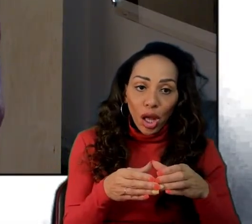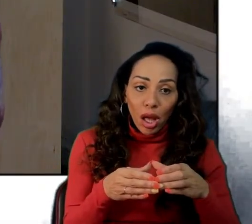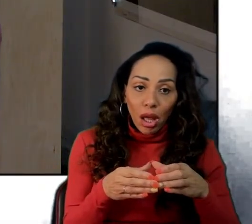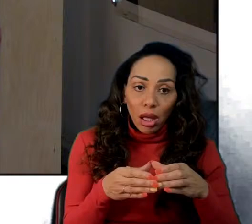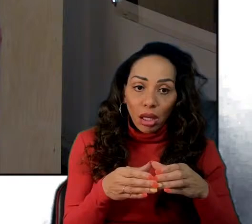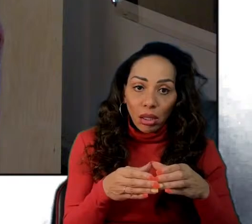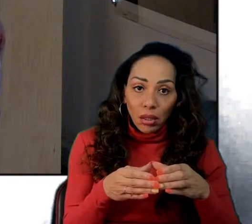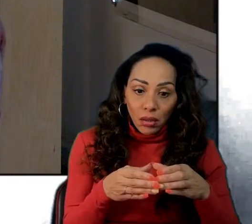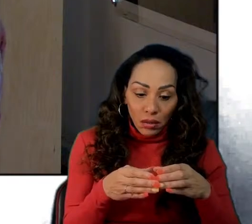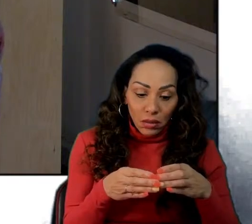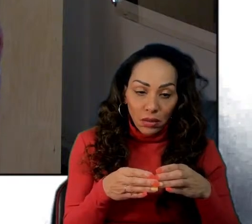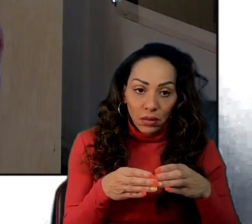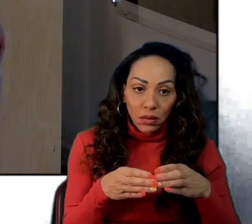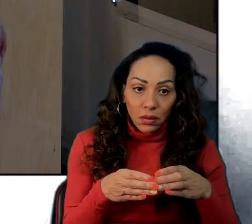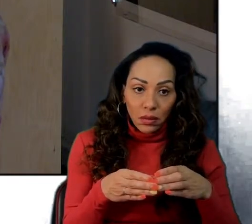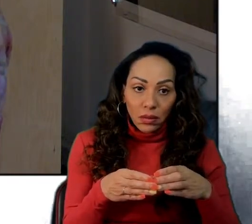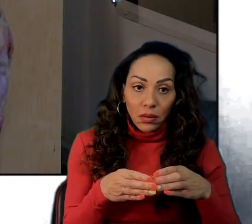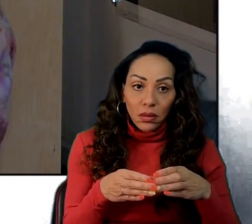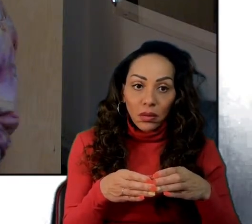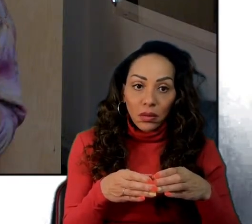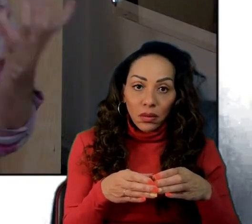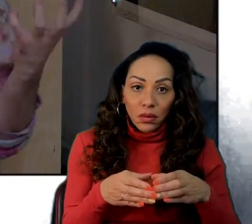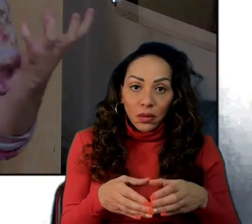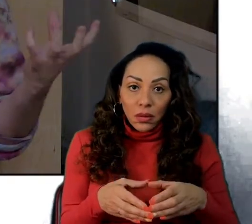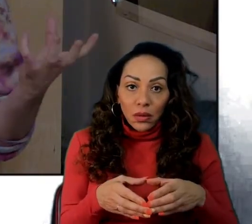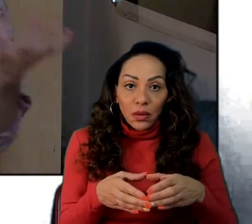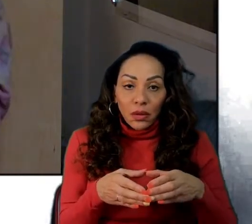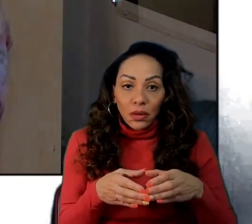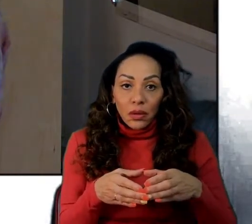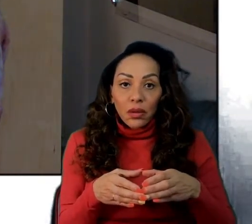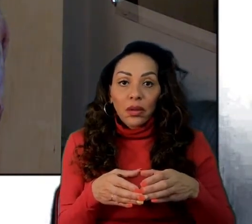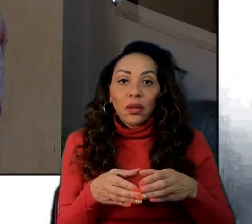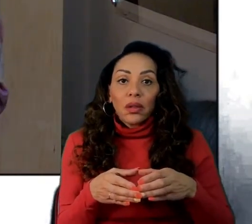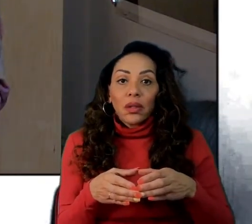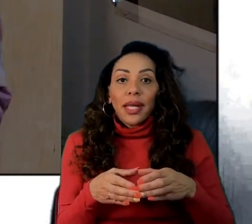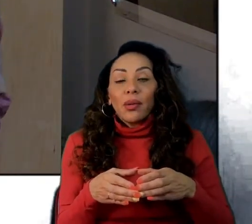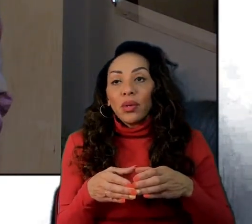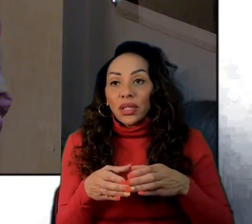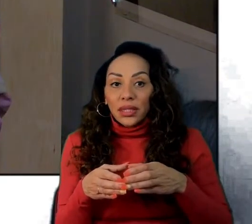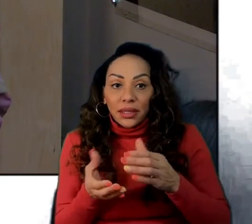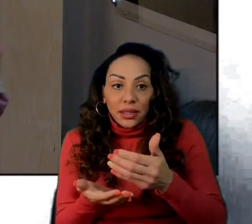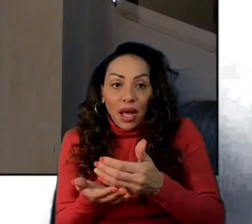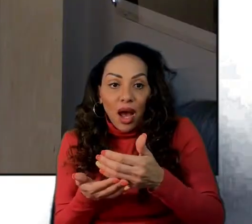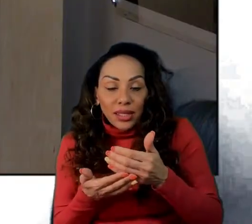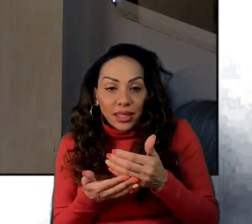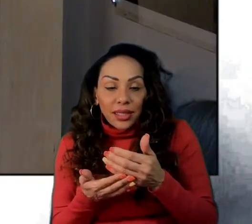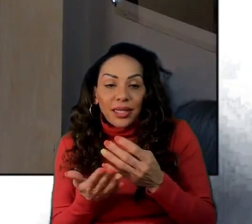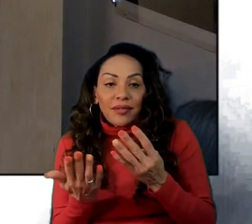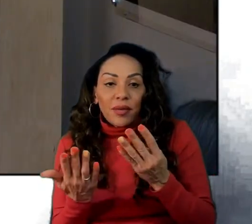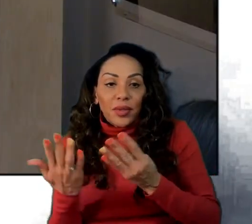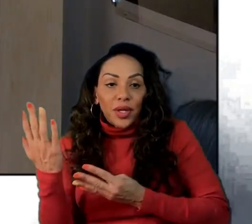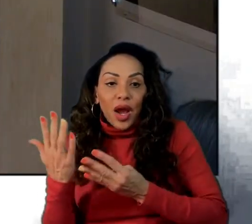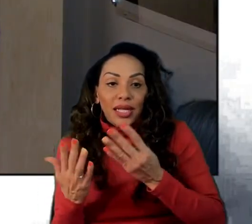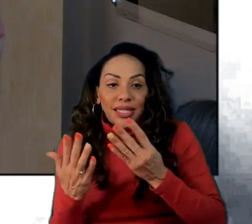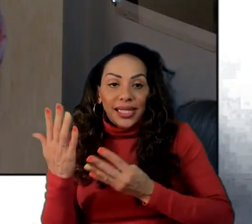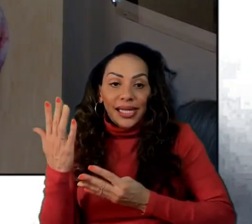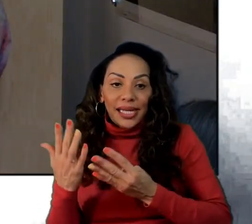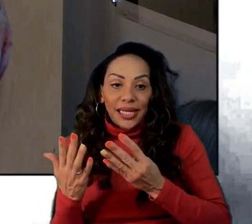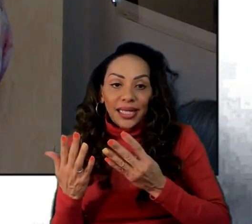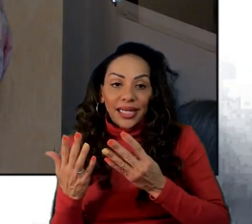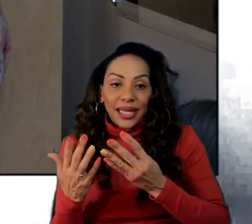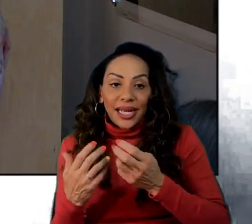was isolated in, say, 1989 out of nature and brought into a lab and then shipped